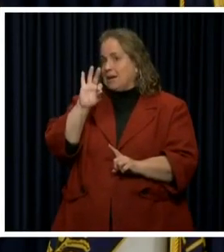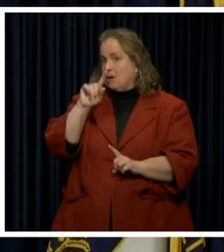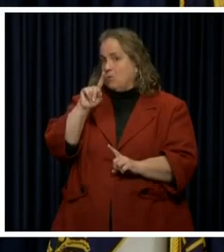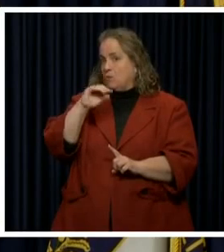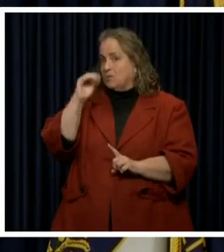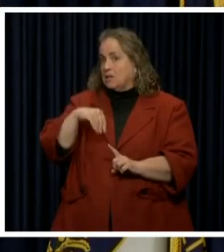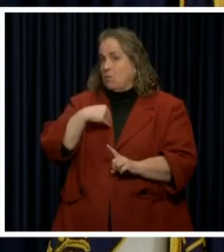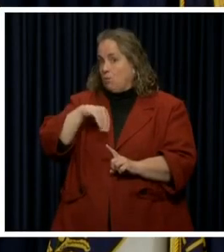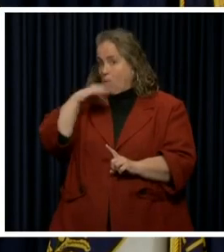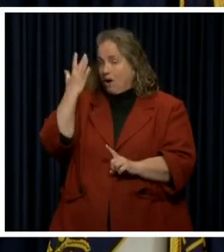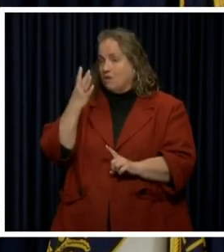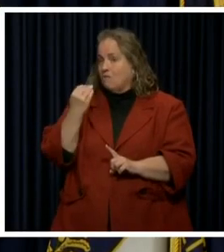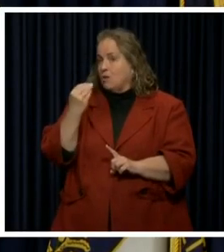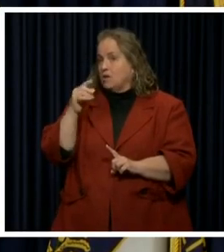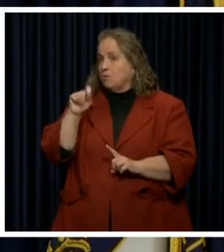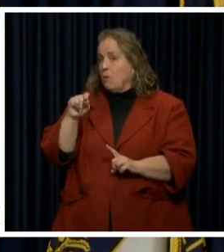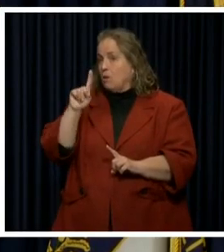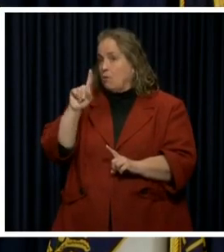73.91% white,